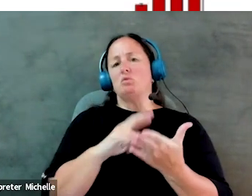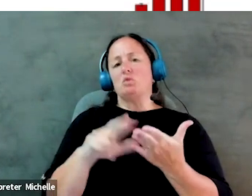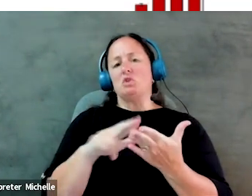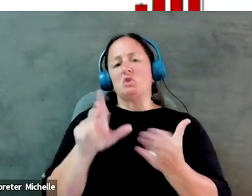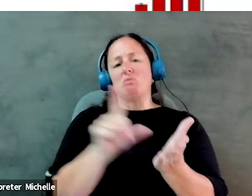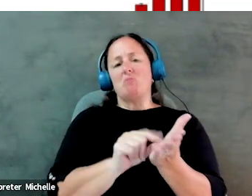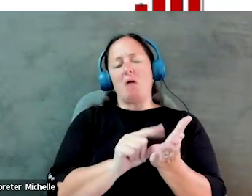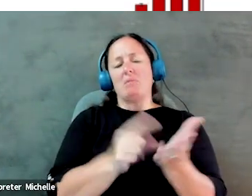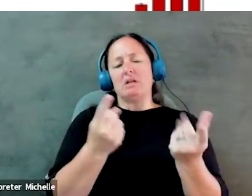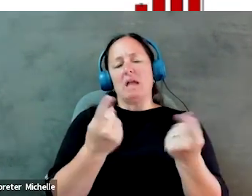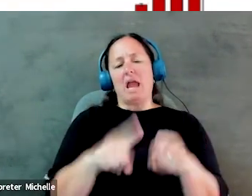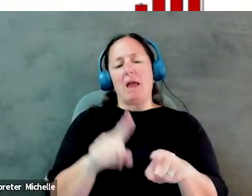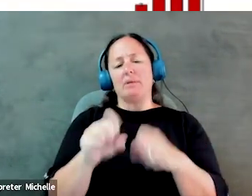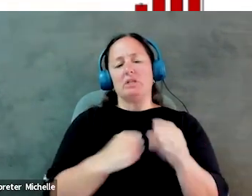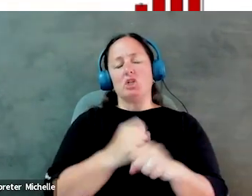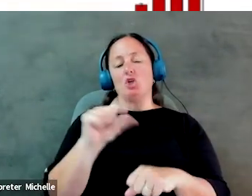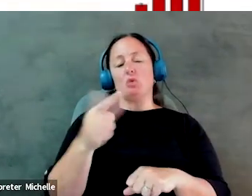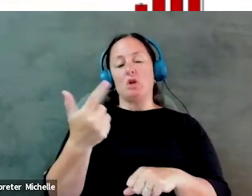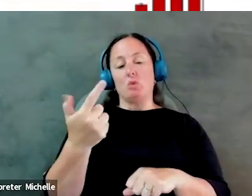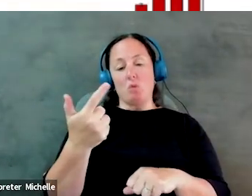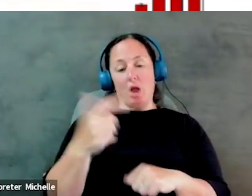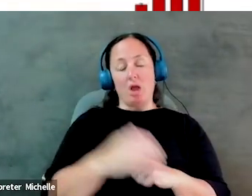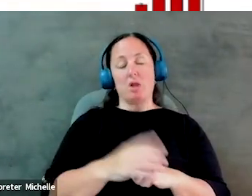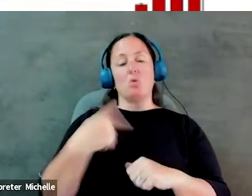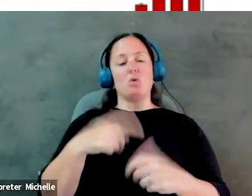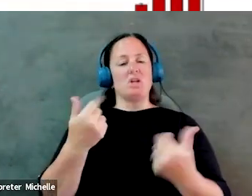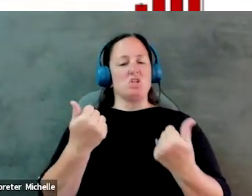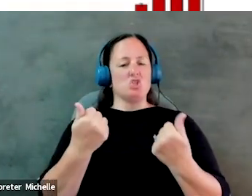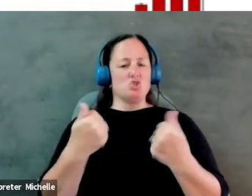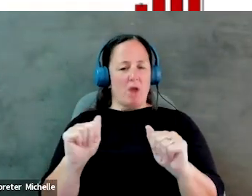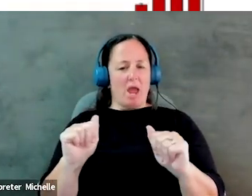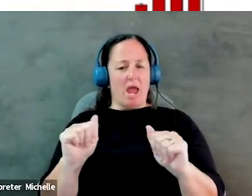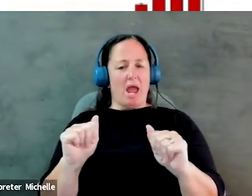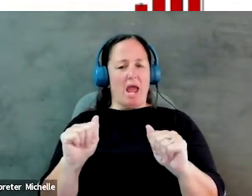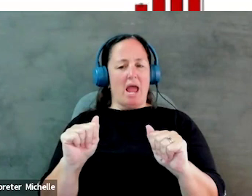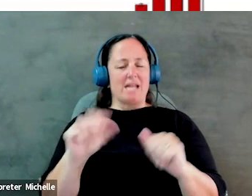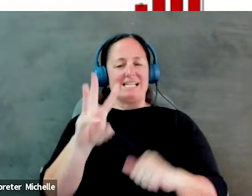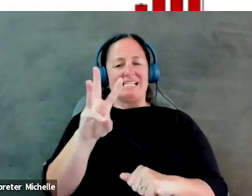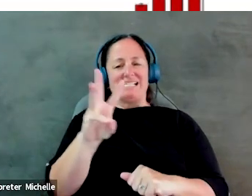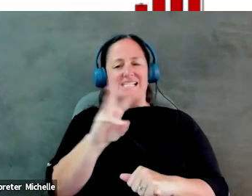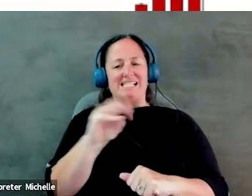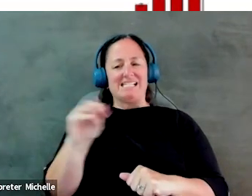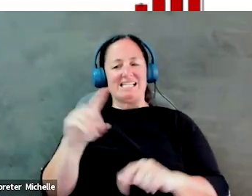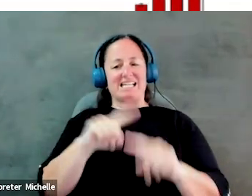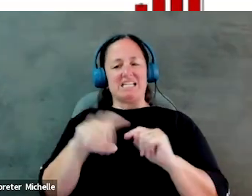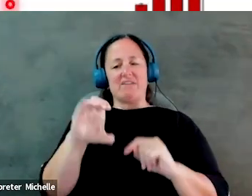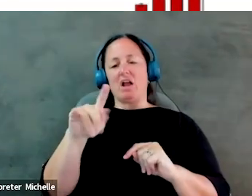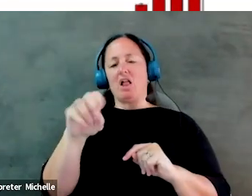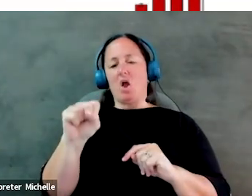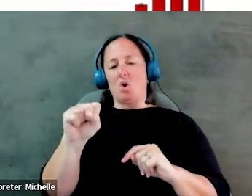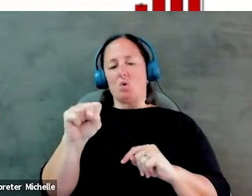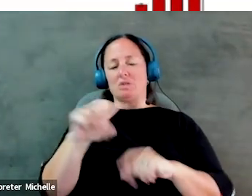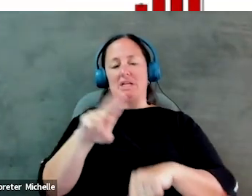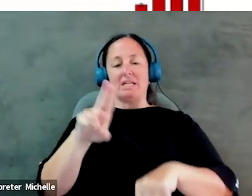research published in 2021, and we tried some 60 clones, different